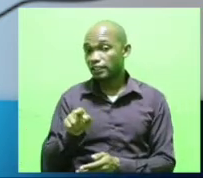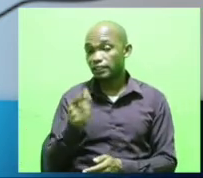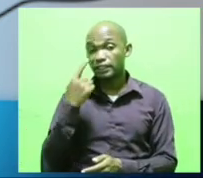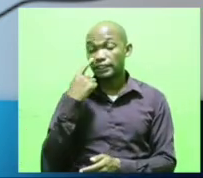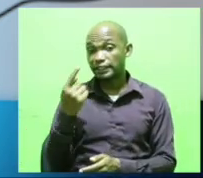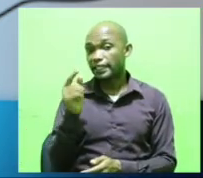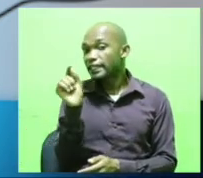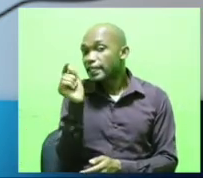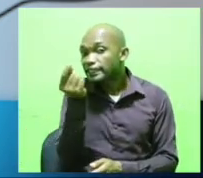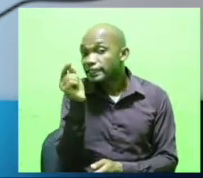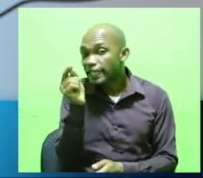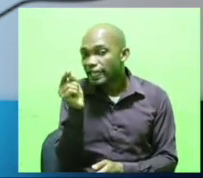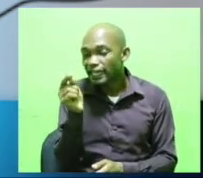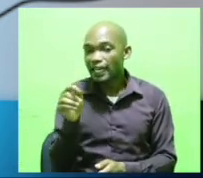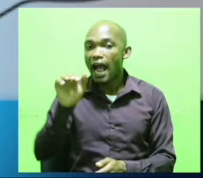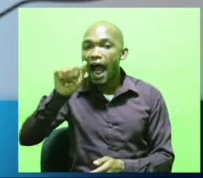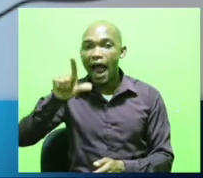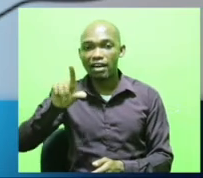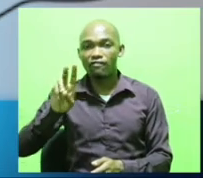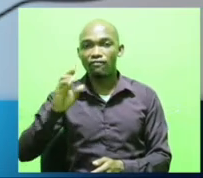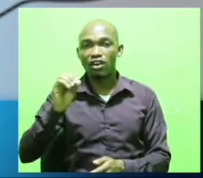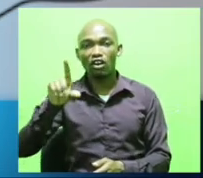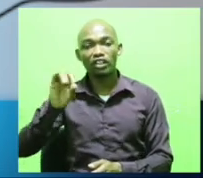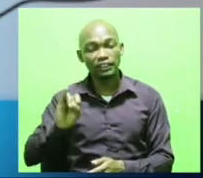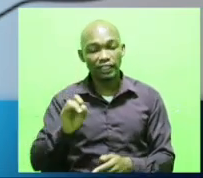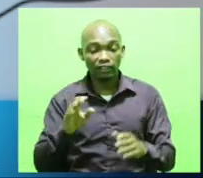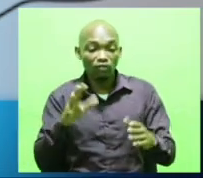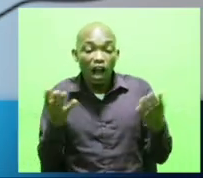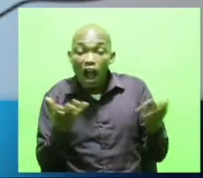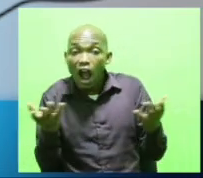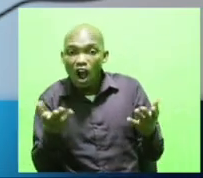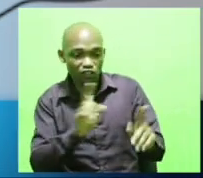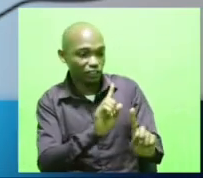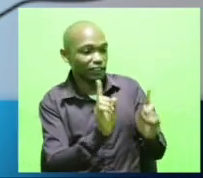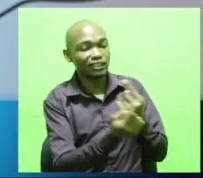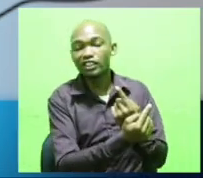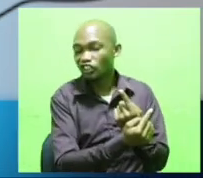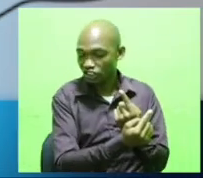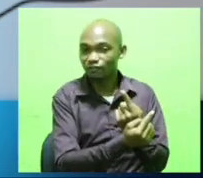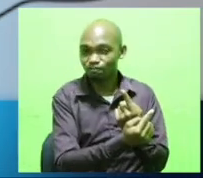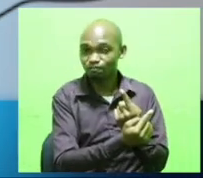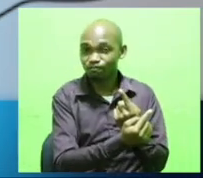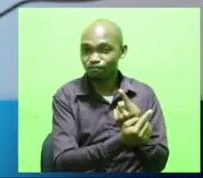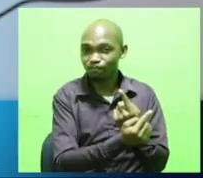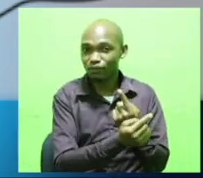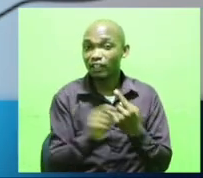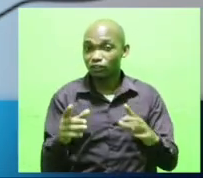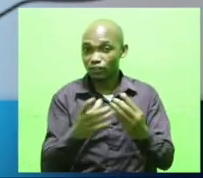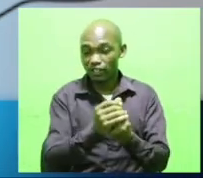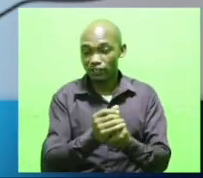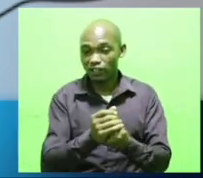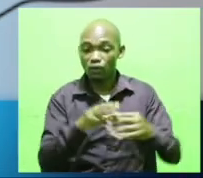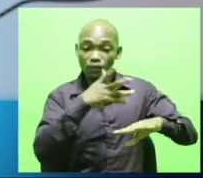blood. Now let's take a single alveolus and see how the oxygen and carbon